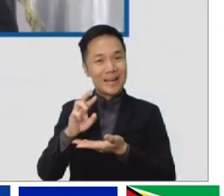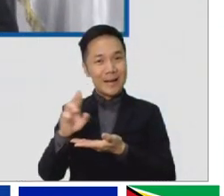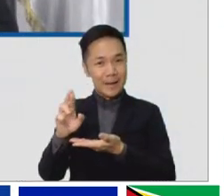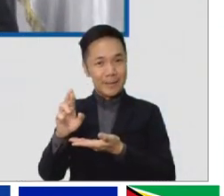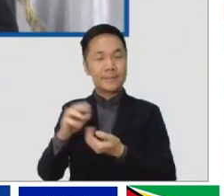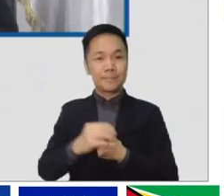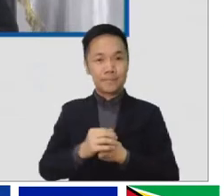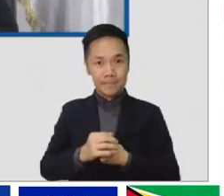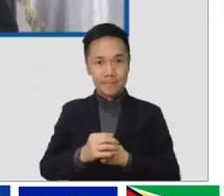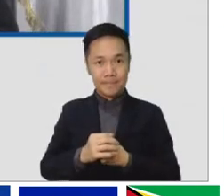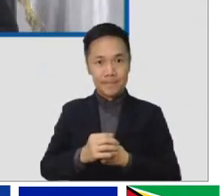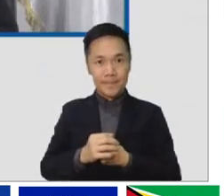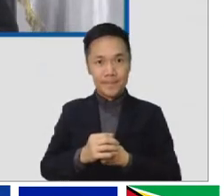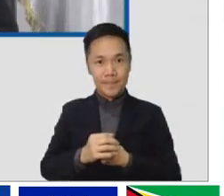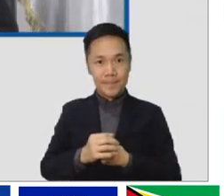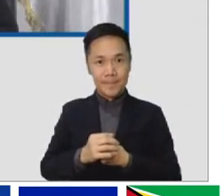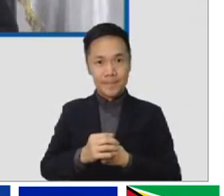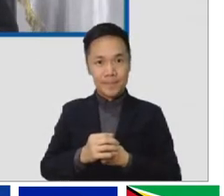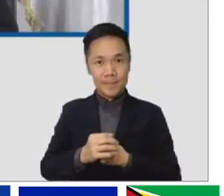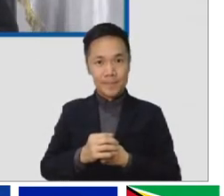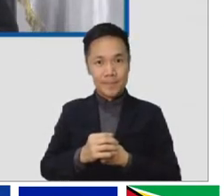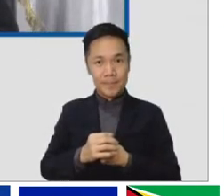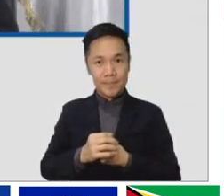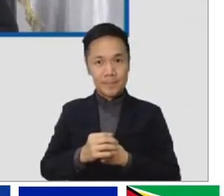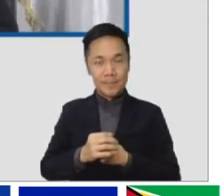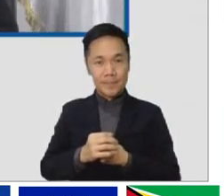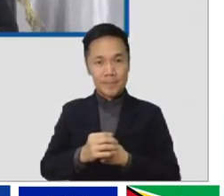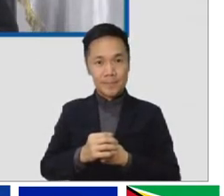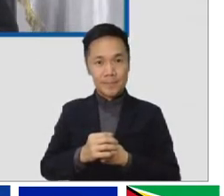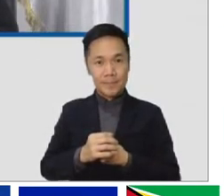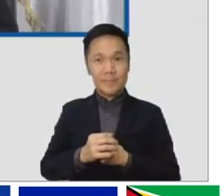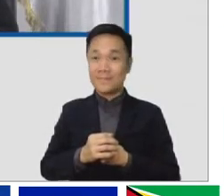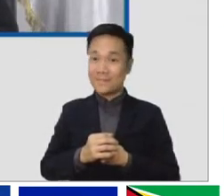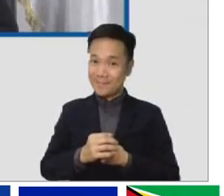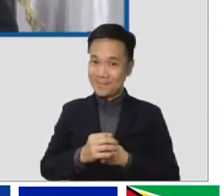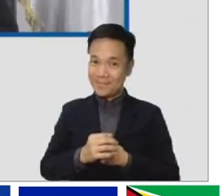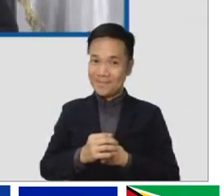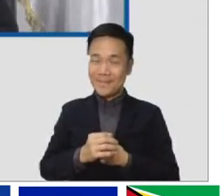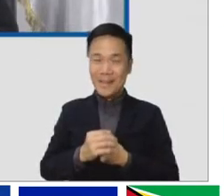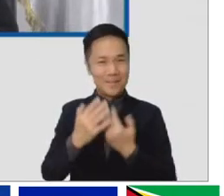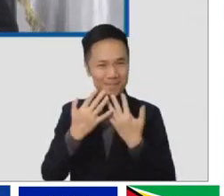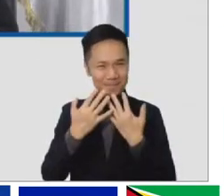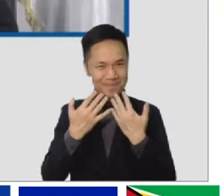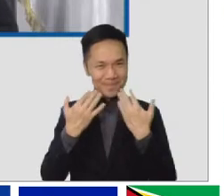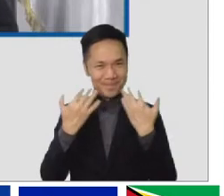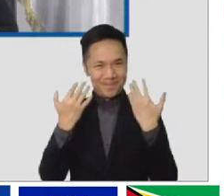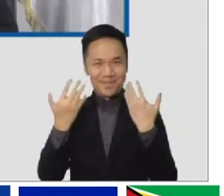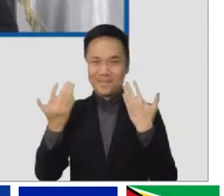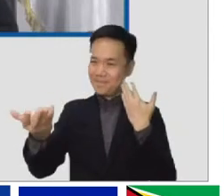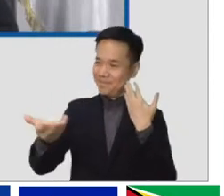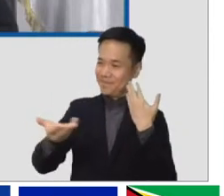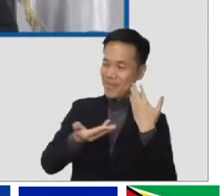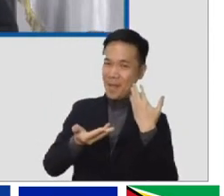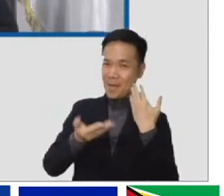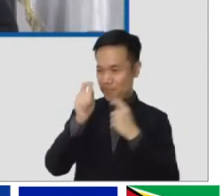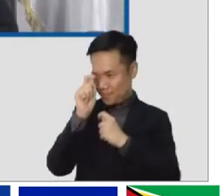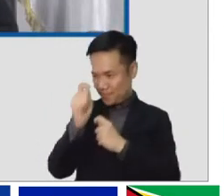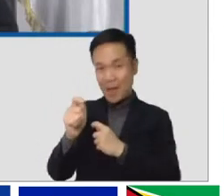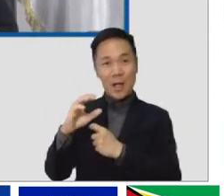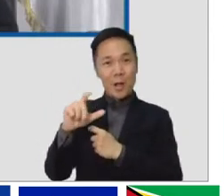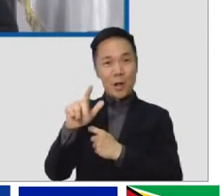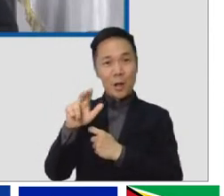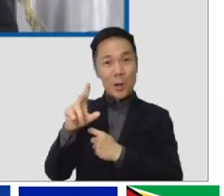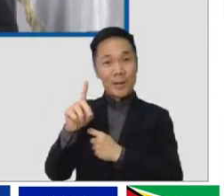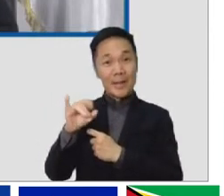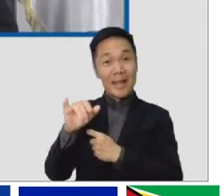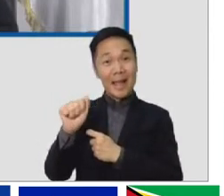It's a very pleasant for me to be able to invite Claudia, who I've known for a long time. She has an